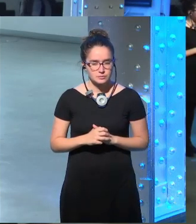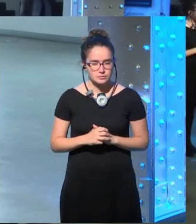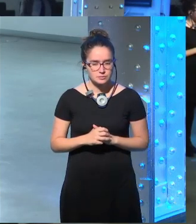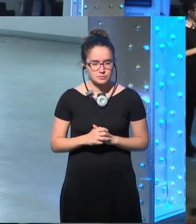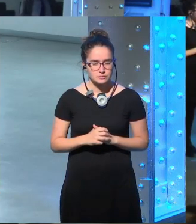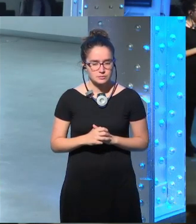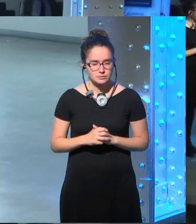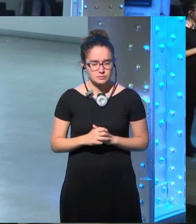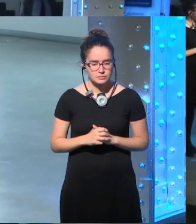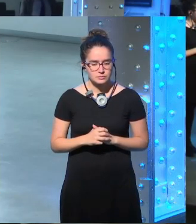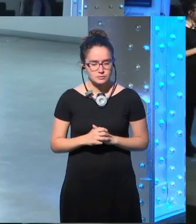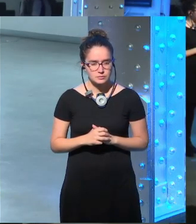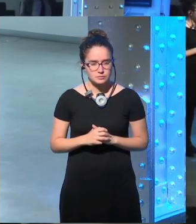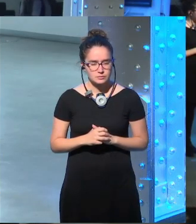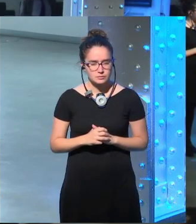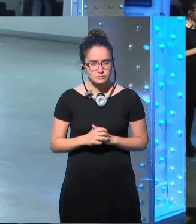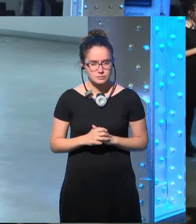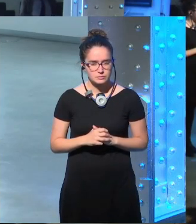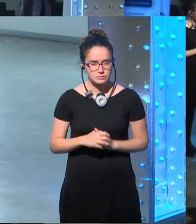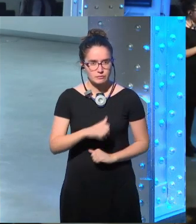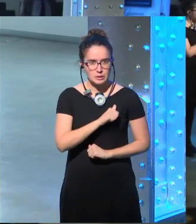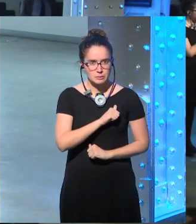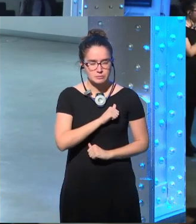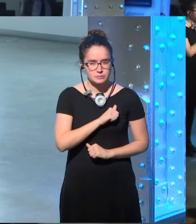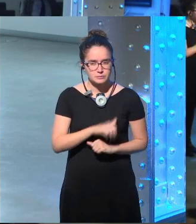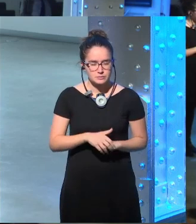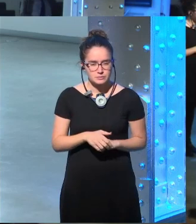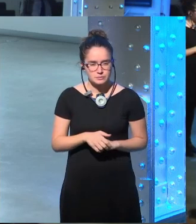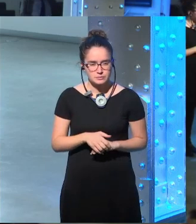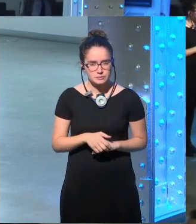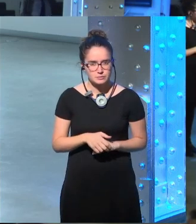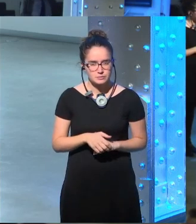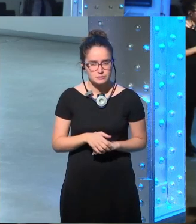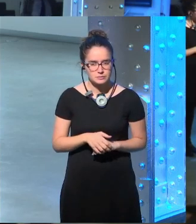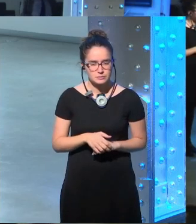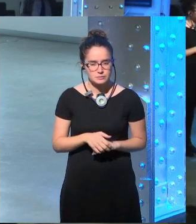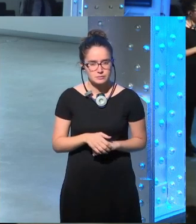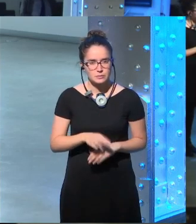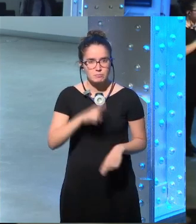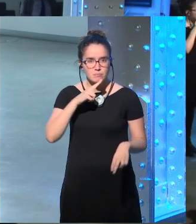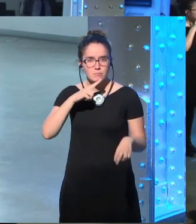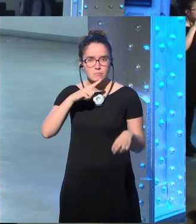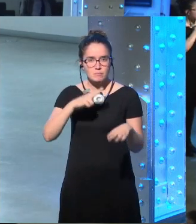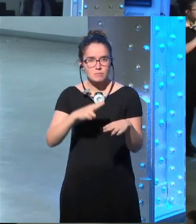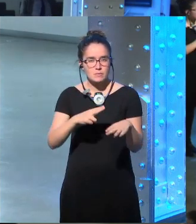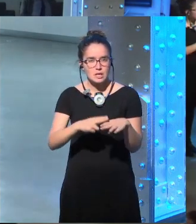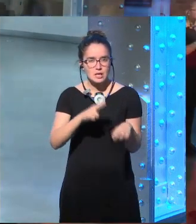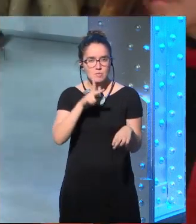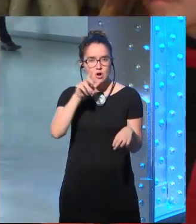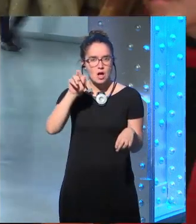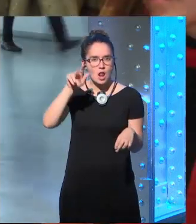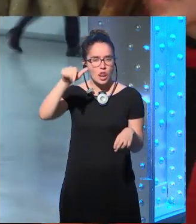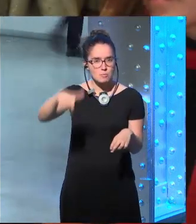Espera. Hi, sorry. My My name is Jaime. Will a CEO job will ever